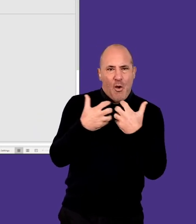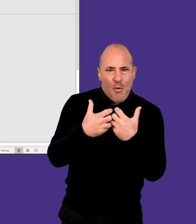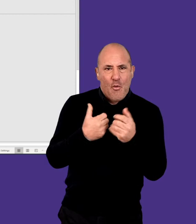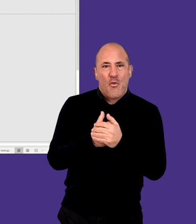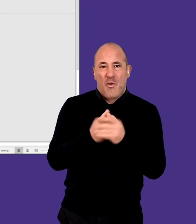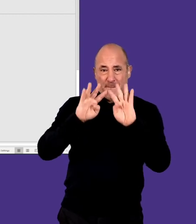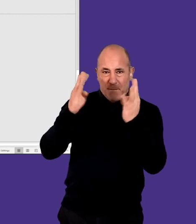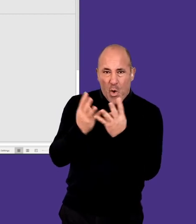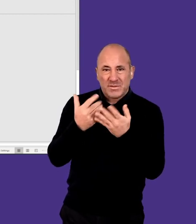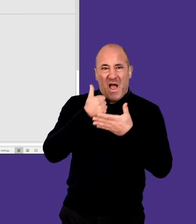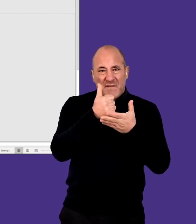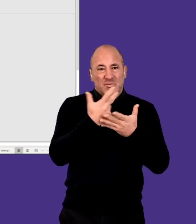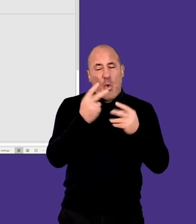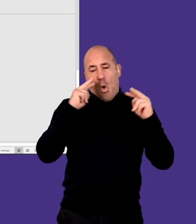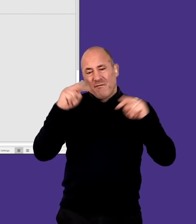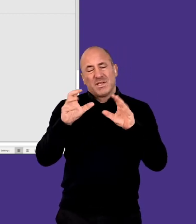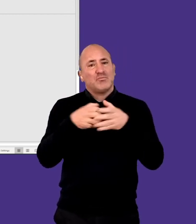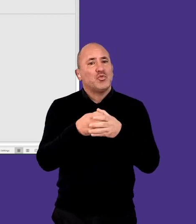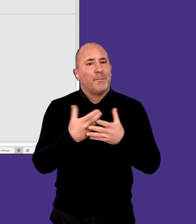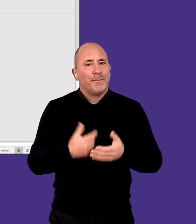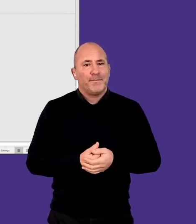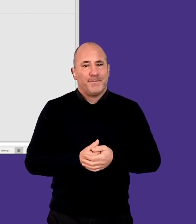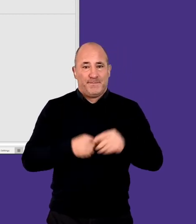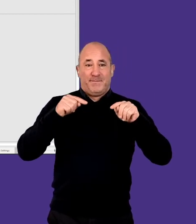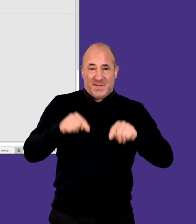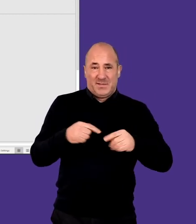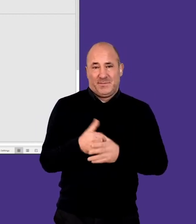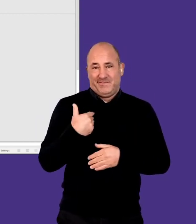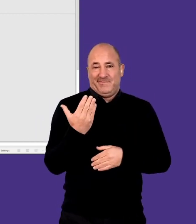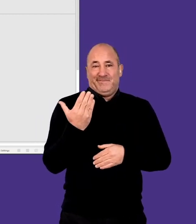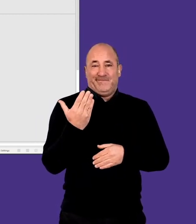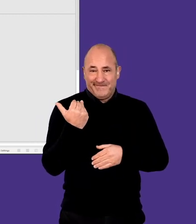or an advisory group or an oversight group. And in this one,